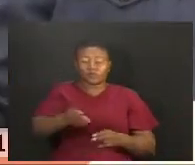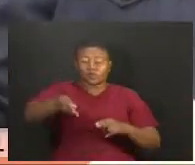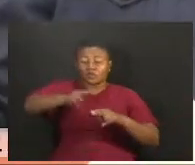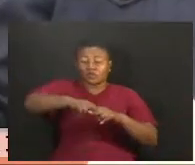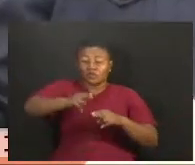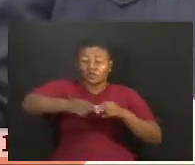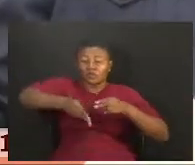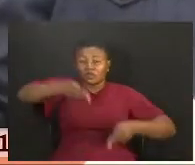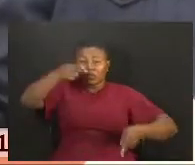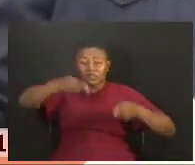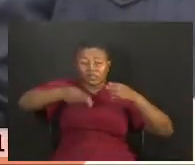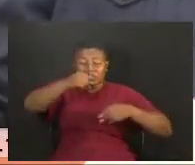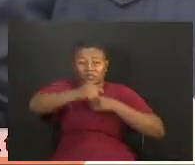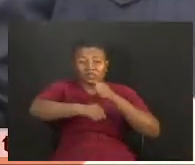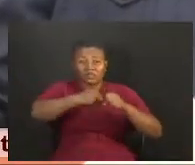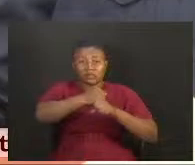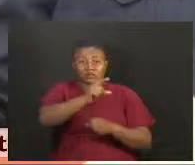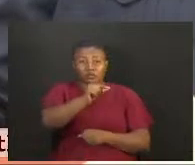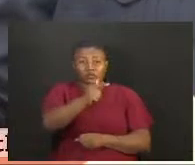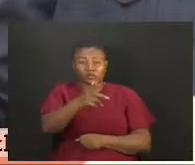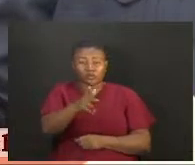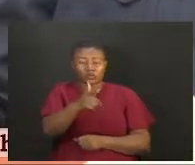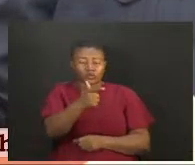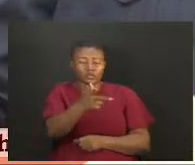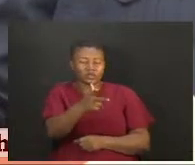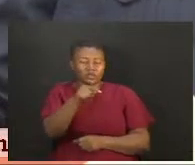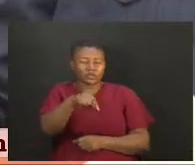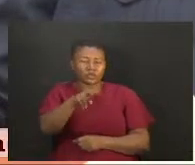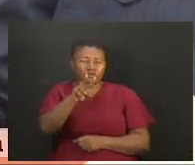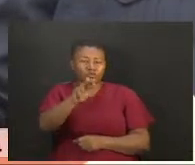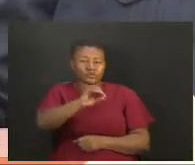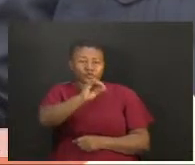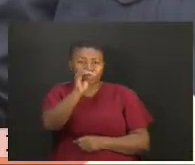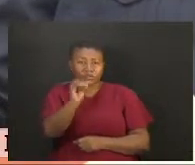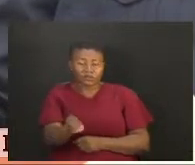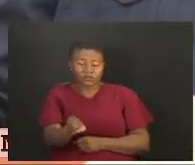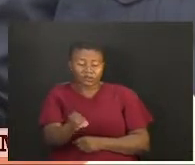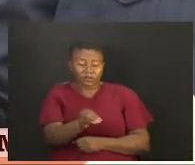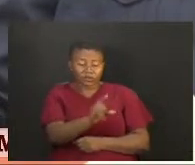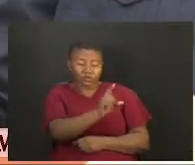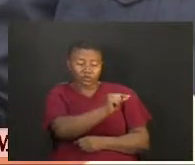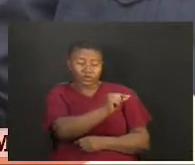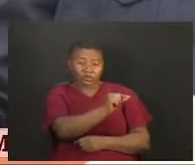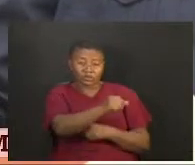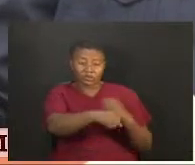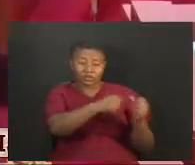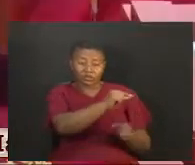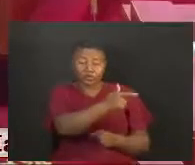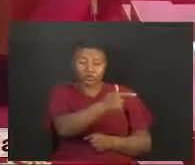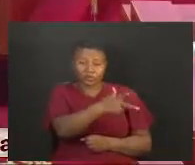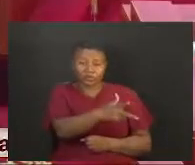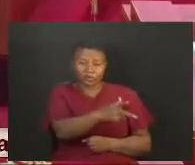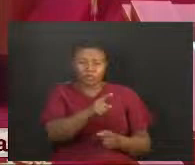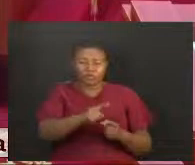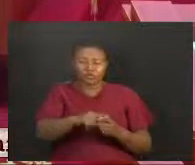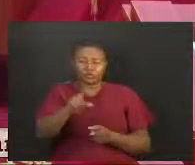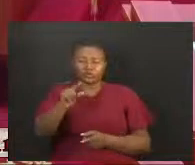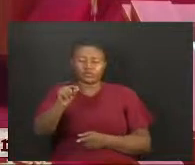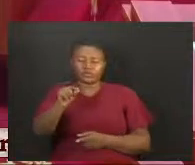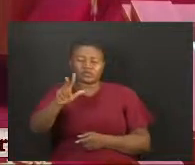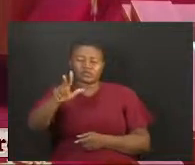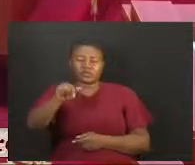year 2024 from 23.2% in the year 2023 to 23.8%